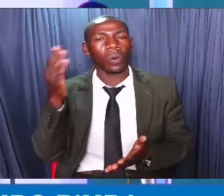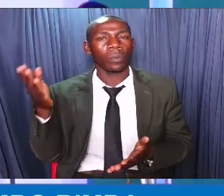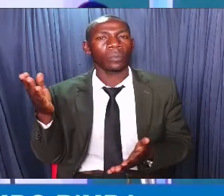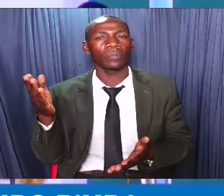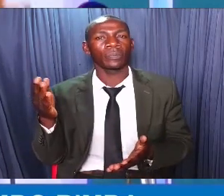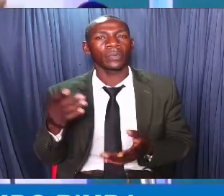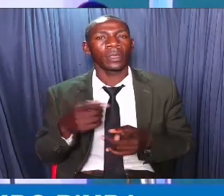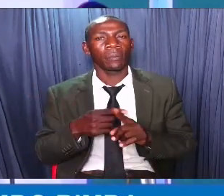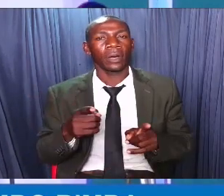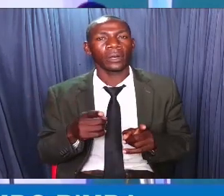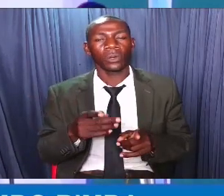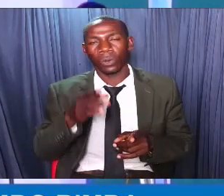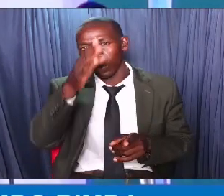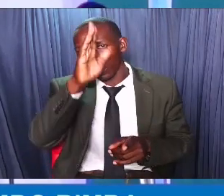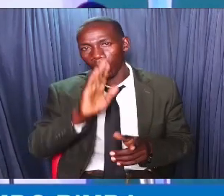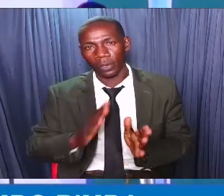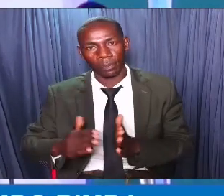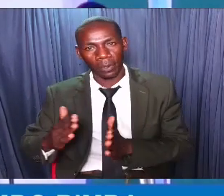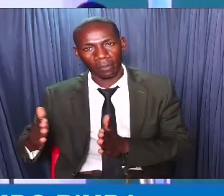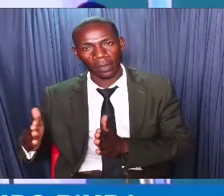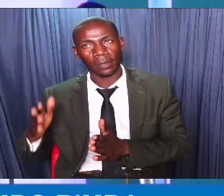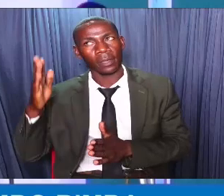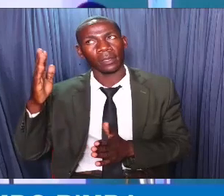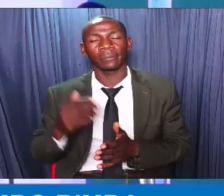home. Lakini apangaye ni Mungu. But whoever plans is God himself.